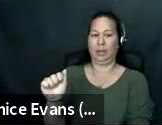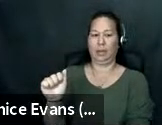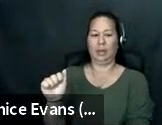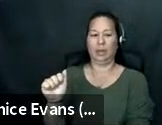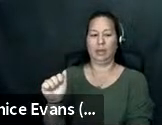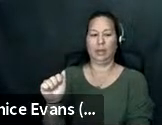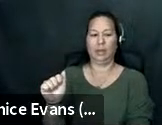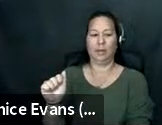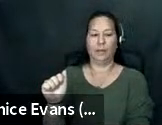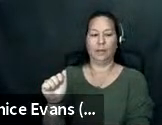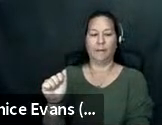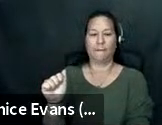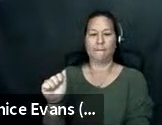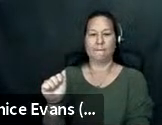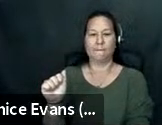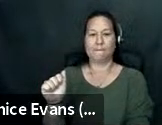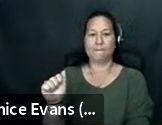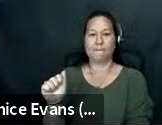employees'